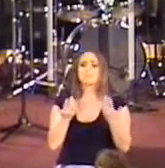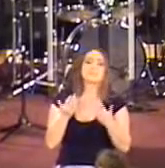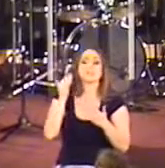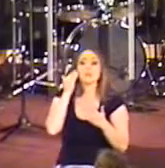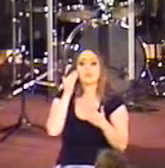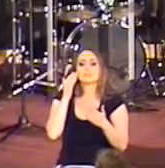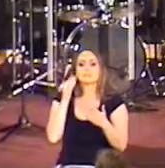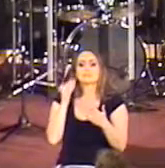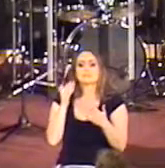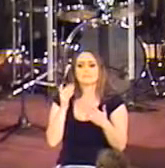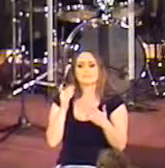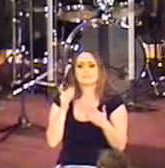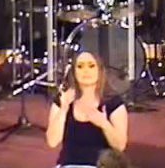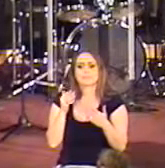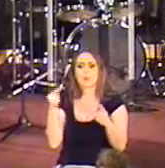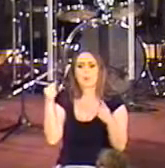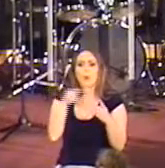do.